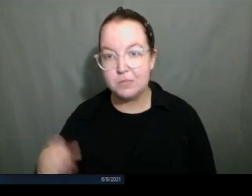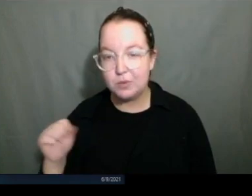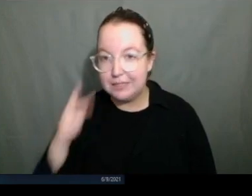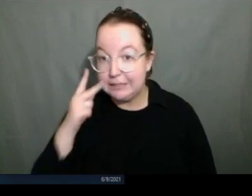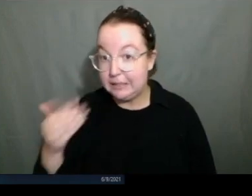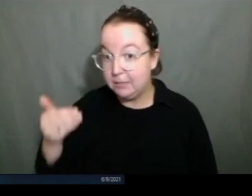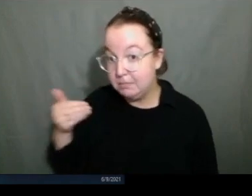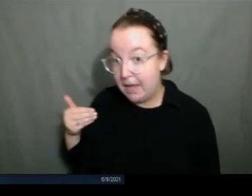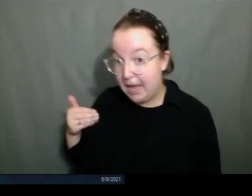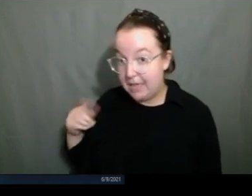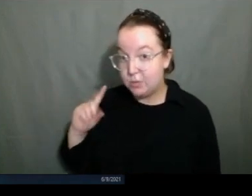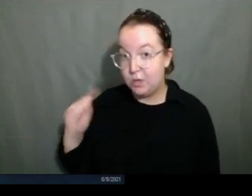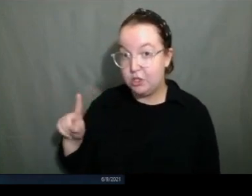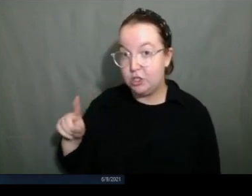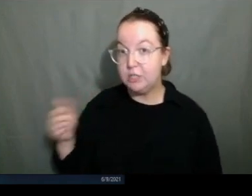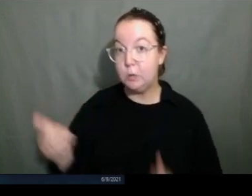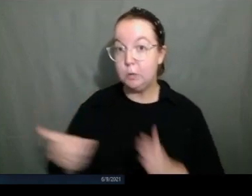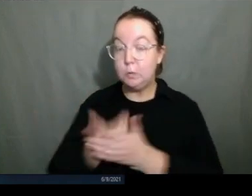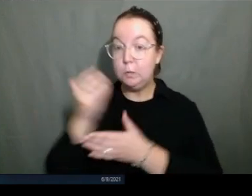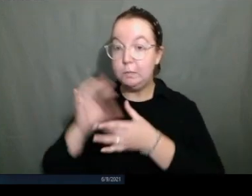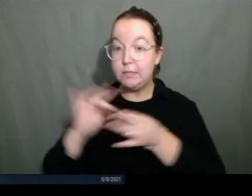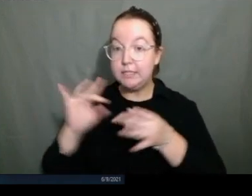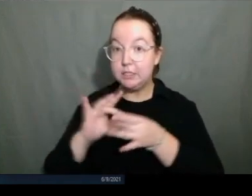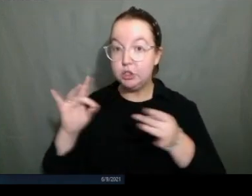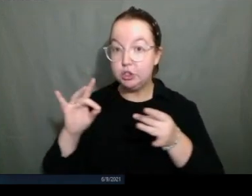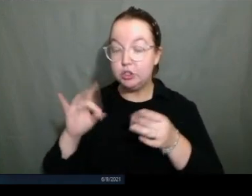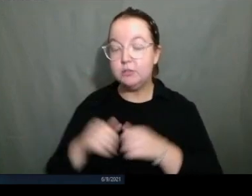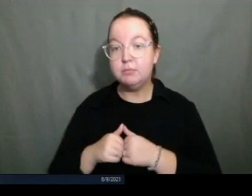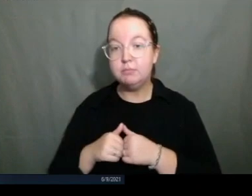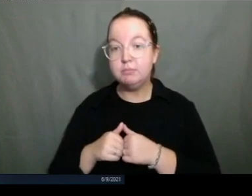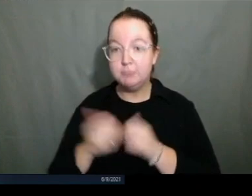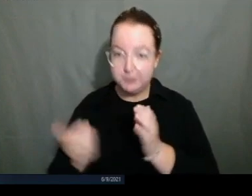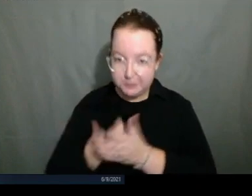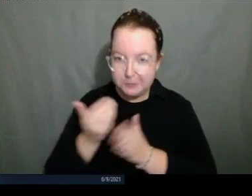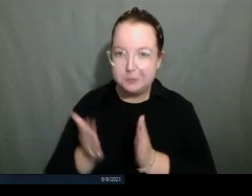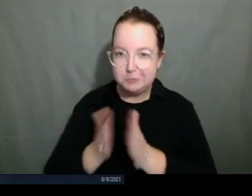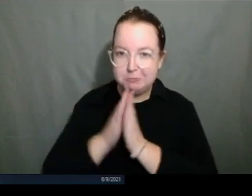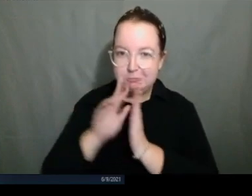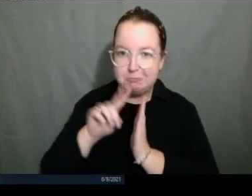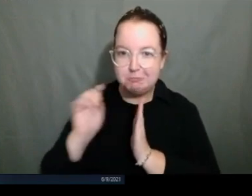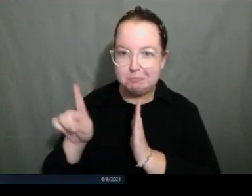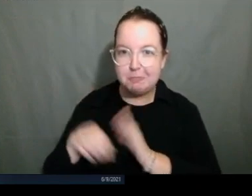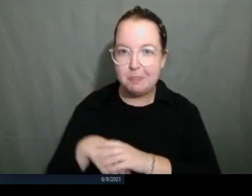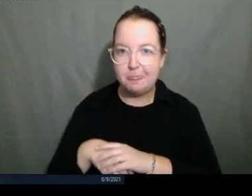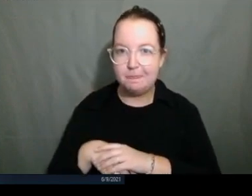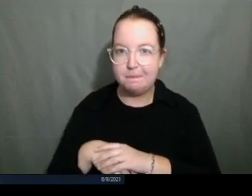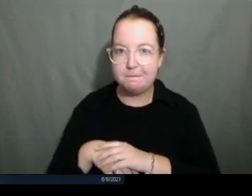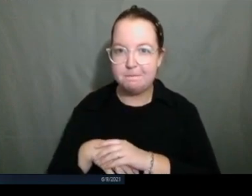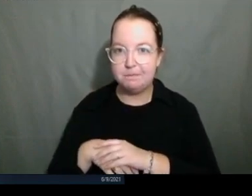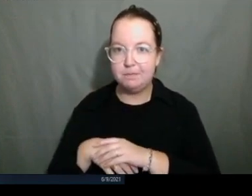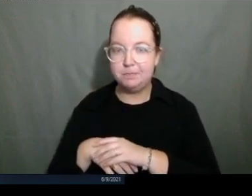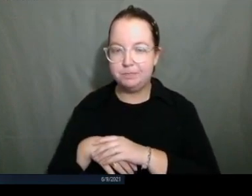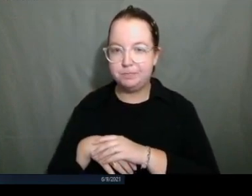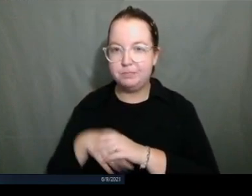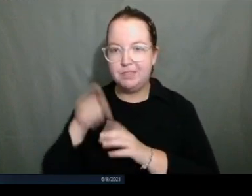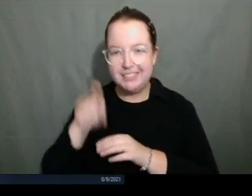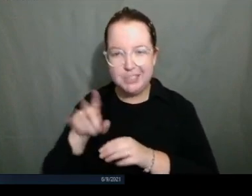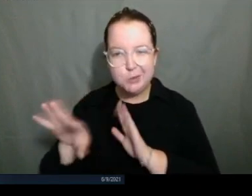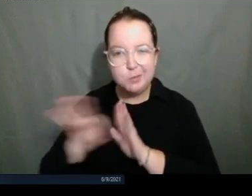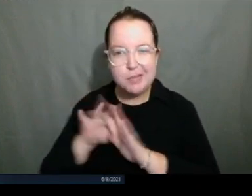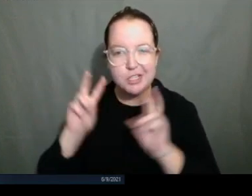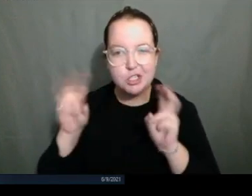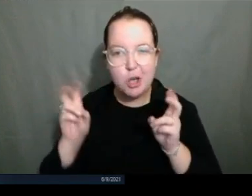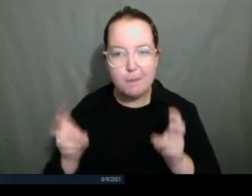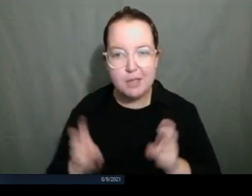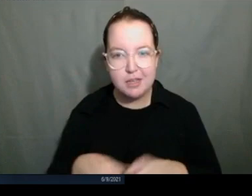and you can always select New Message to submit a new question. From here, you would see the different items that you can submit questions